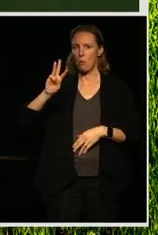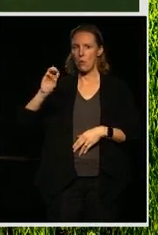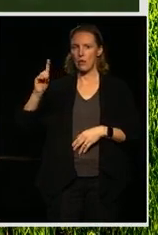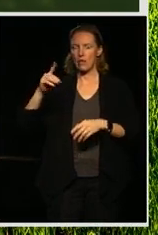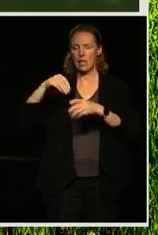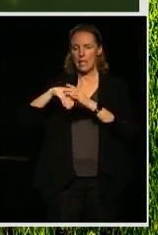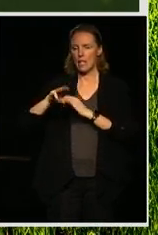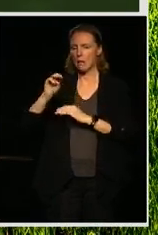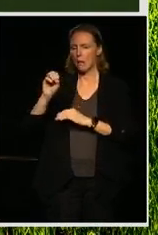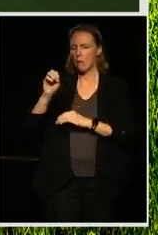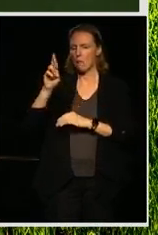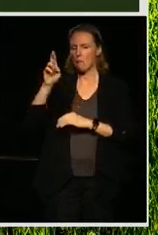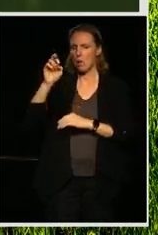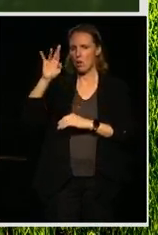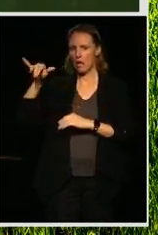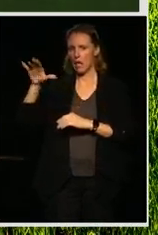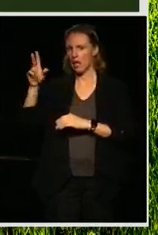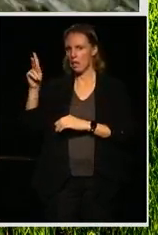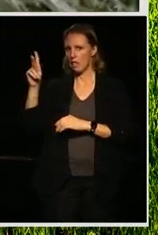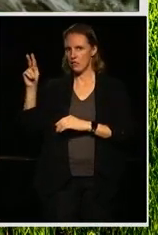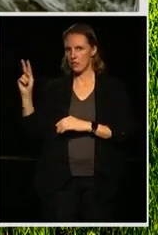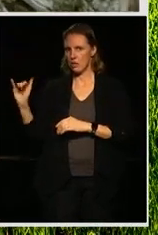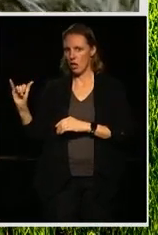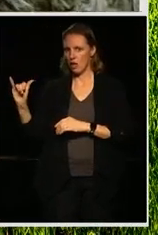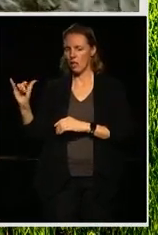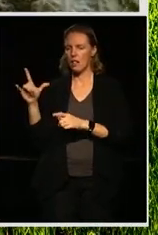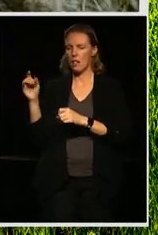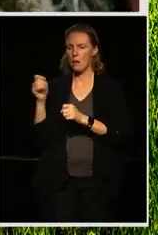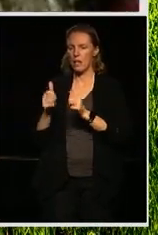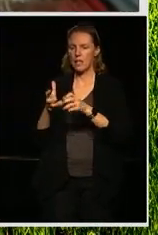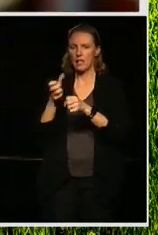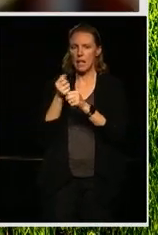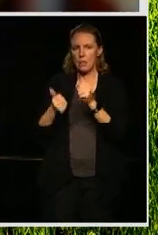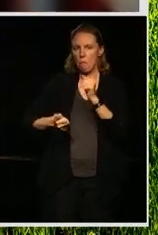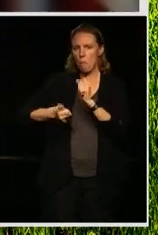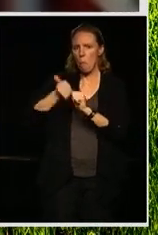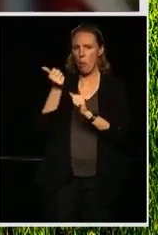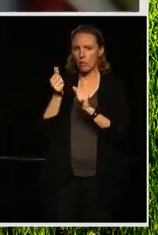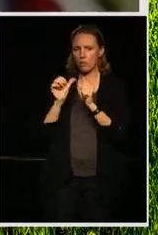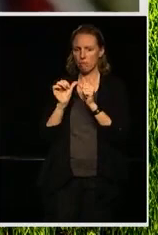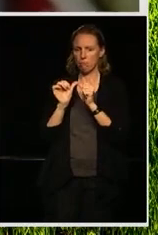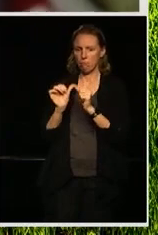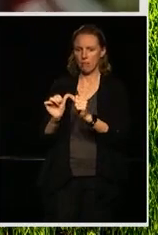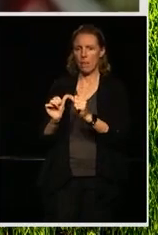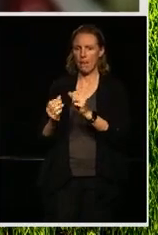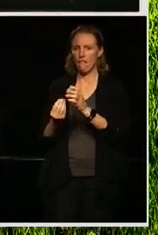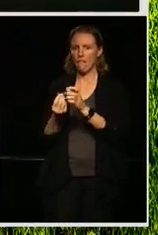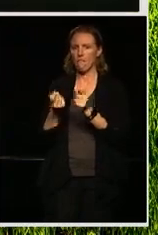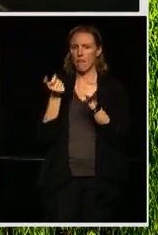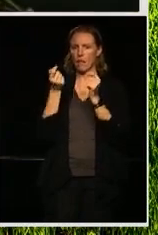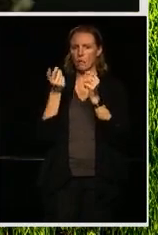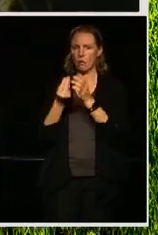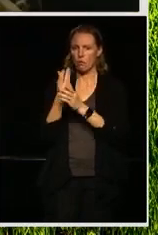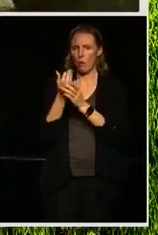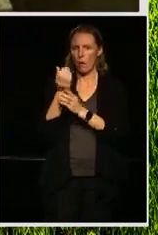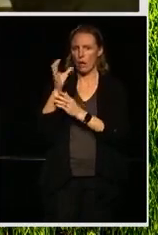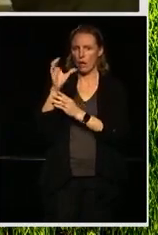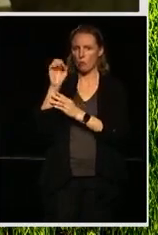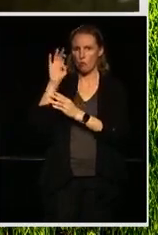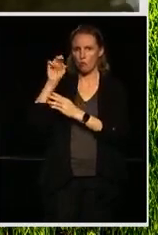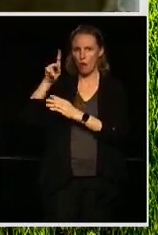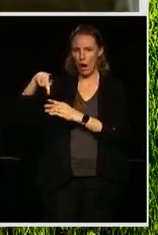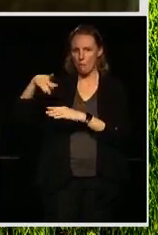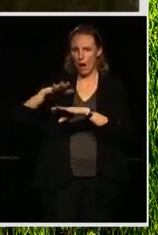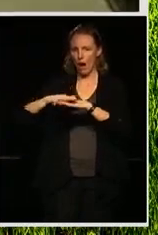Kentucky, is we take the most sustainable, fastest growing crop